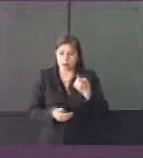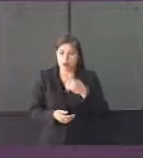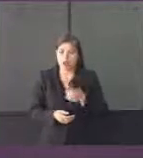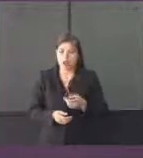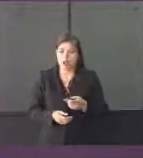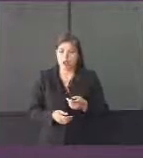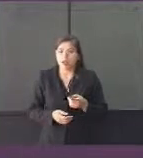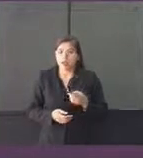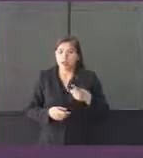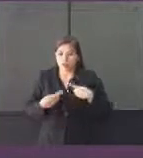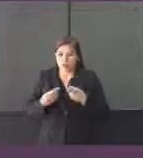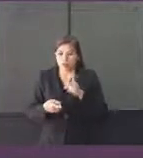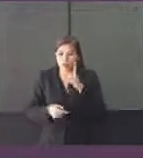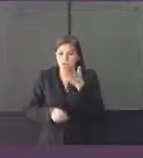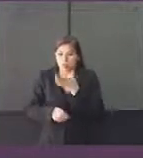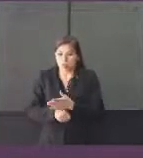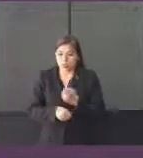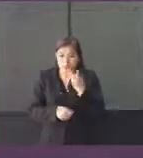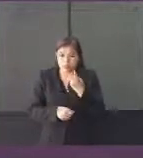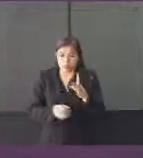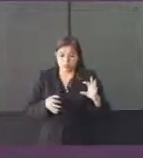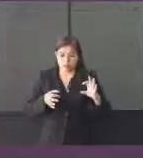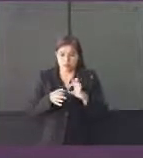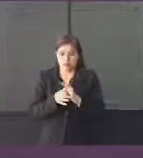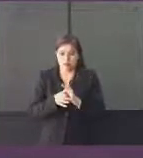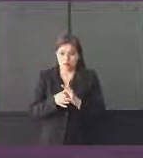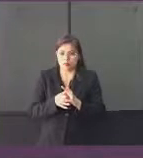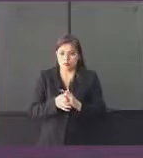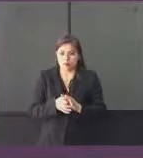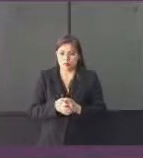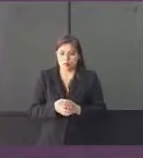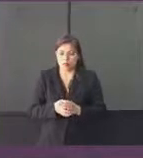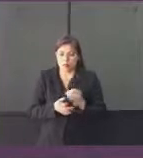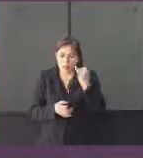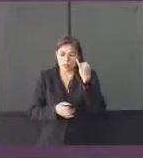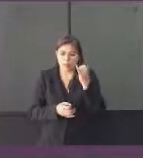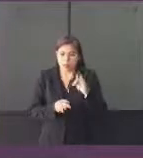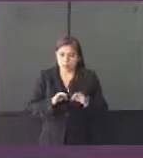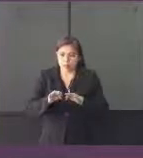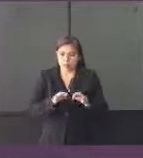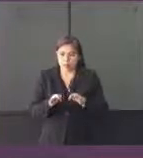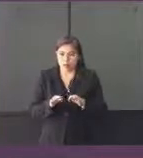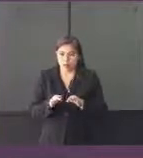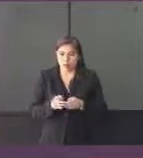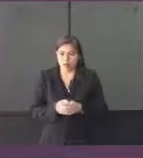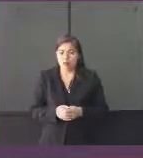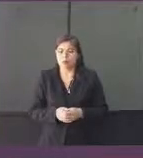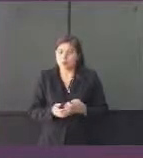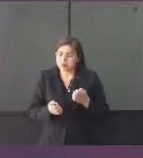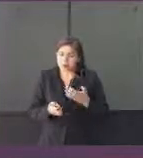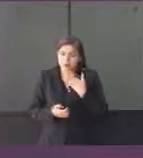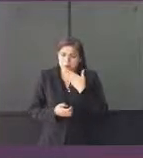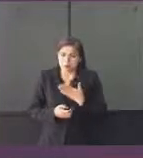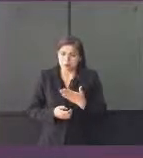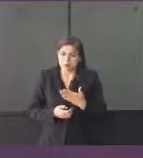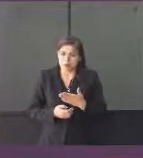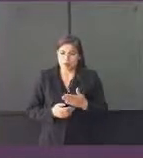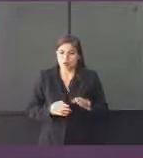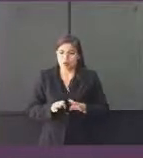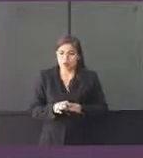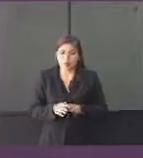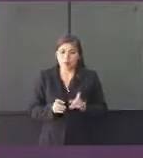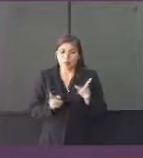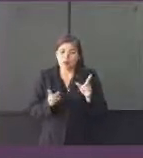or is based on zero impunity. These two coordinated strategies